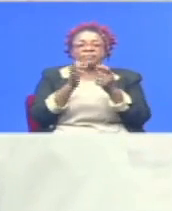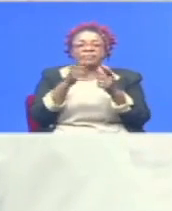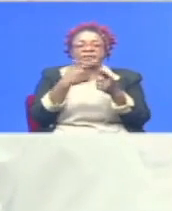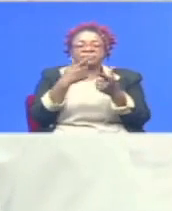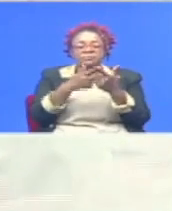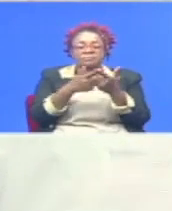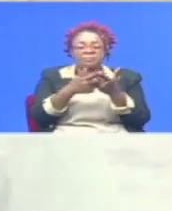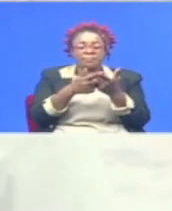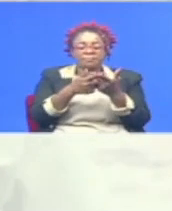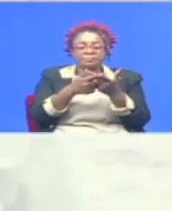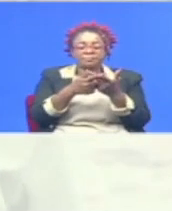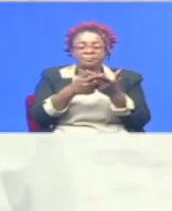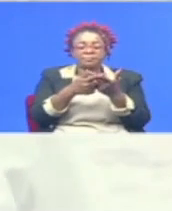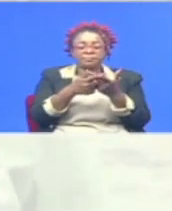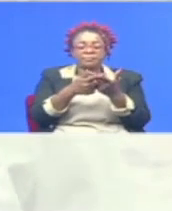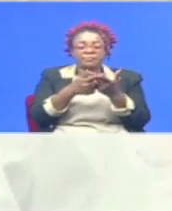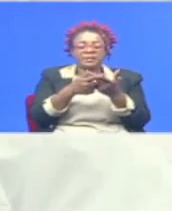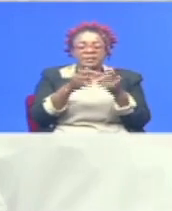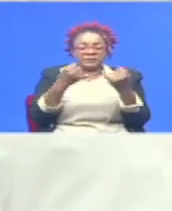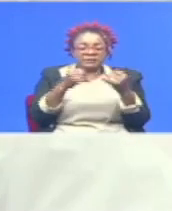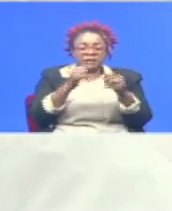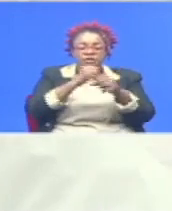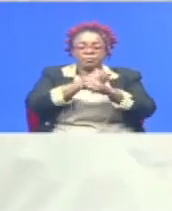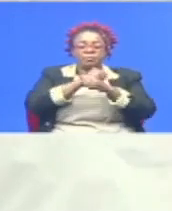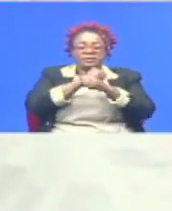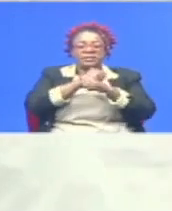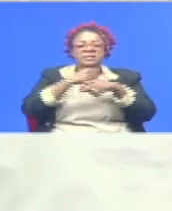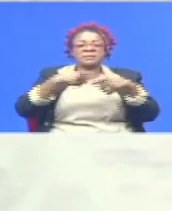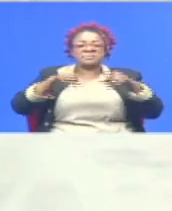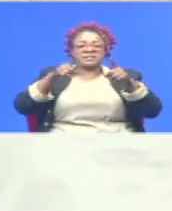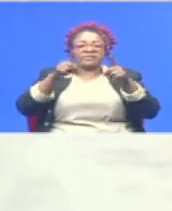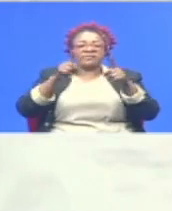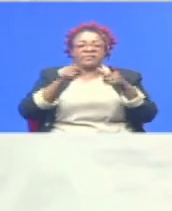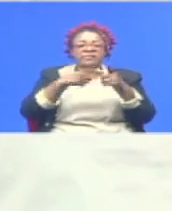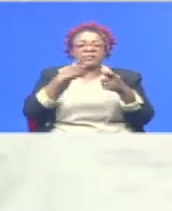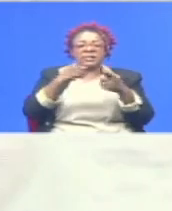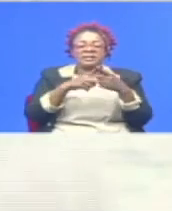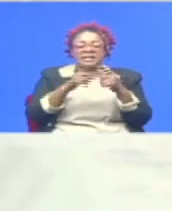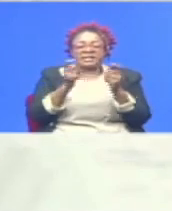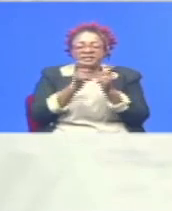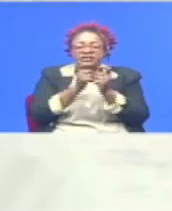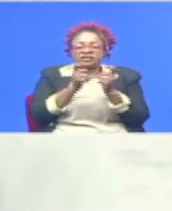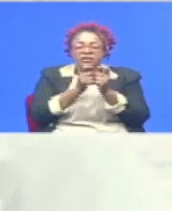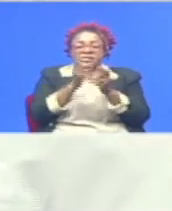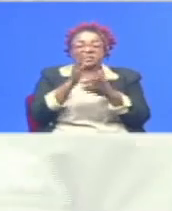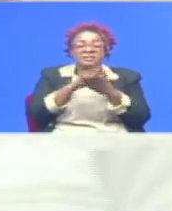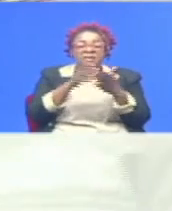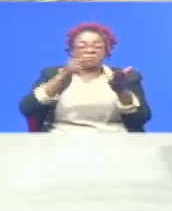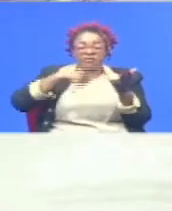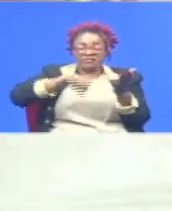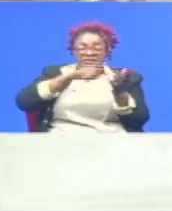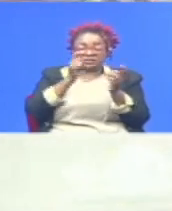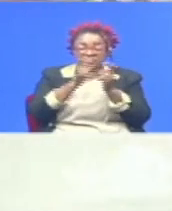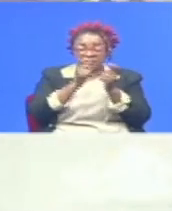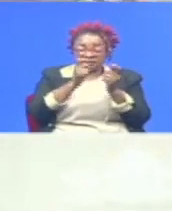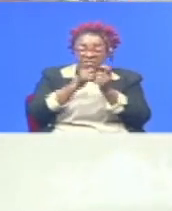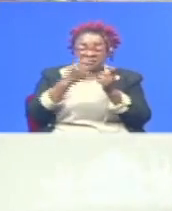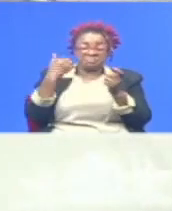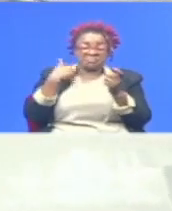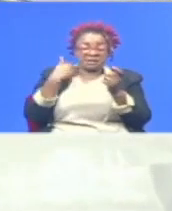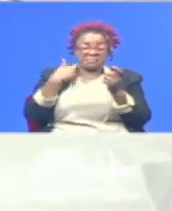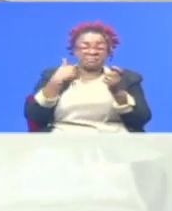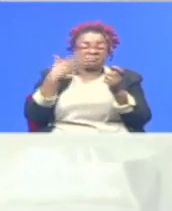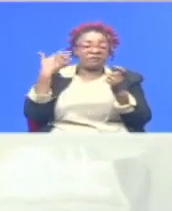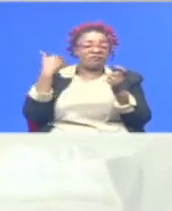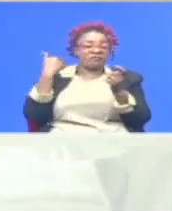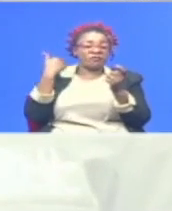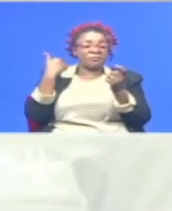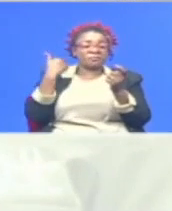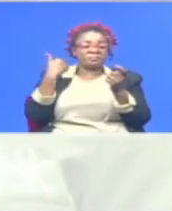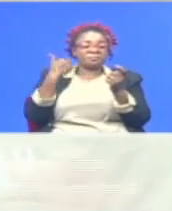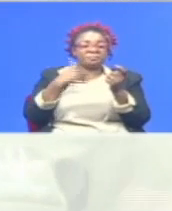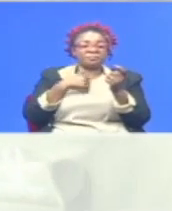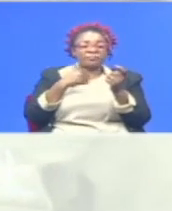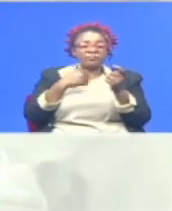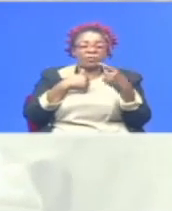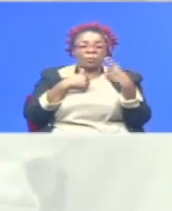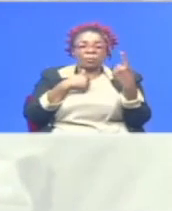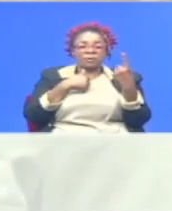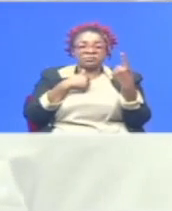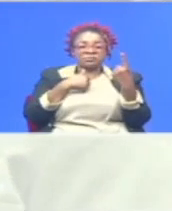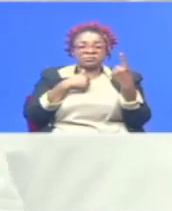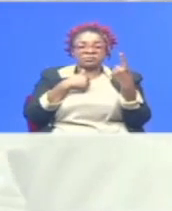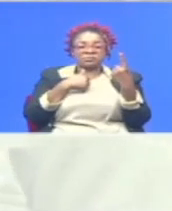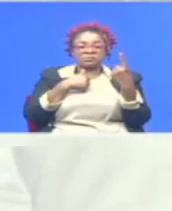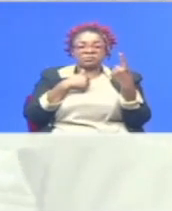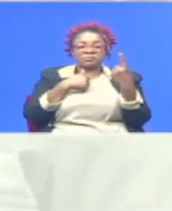They're trying to protect themselves, that's when they try to injure. So some of us have been injured. For me, I've only had one major